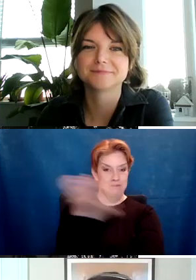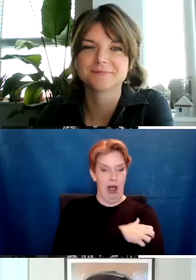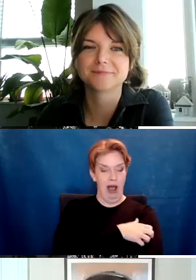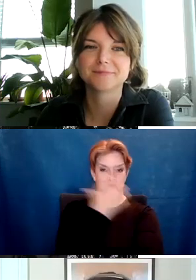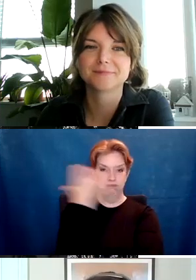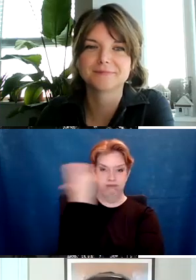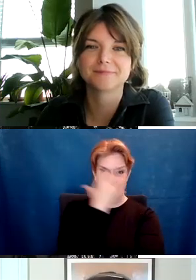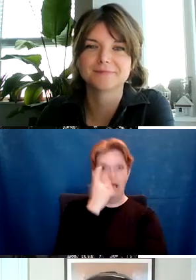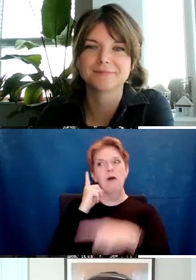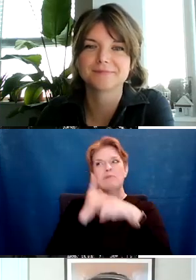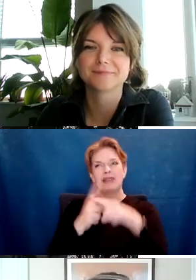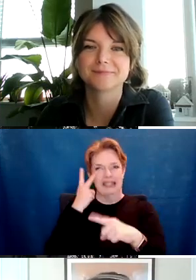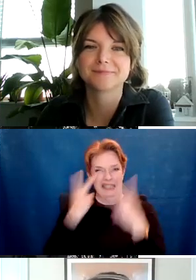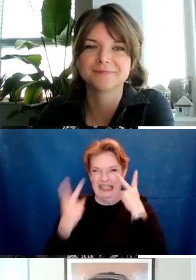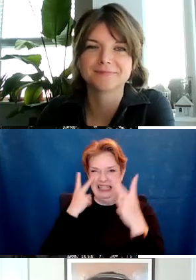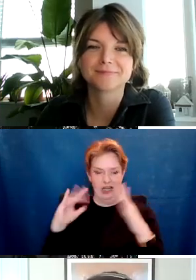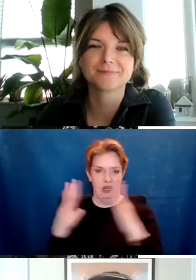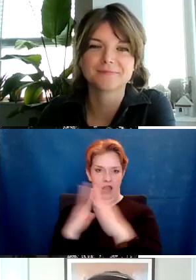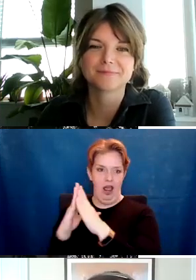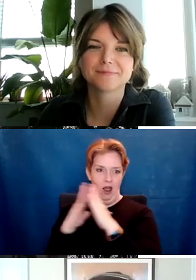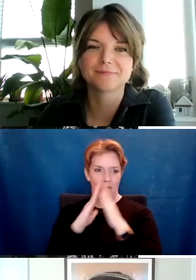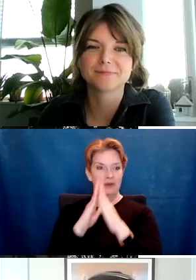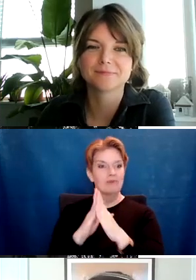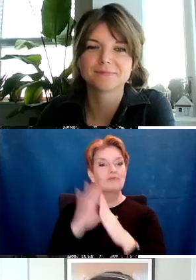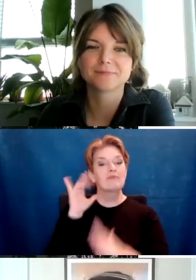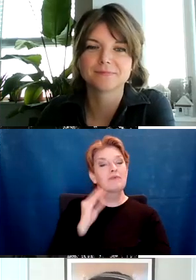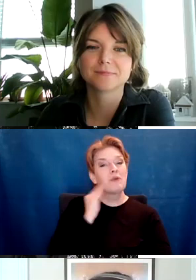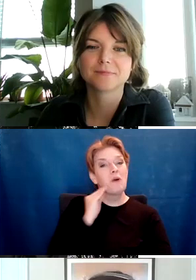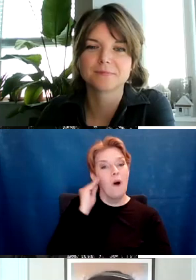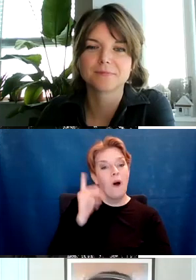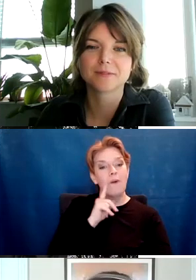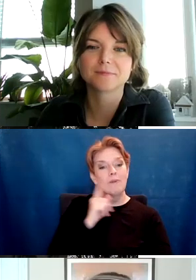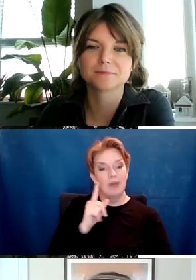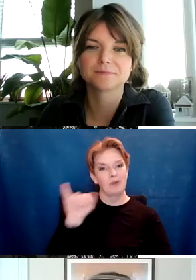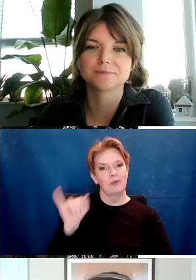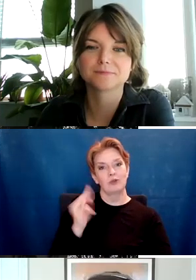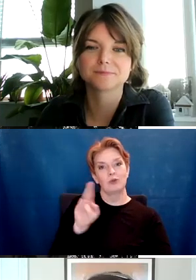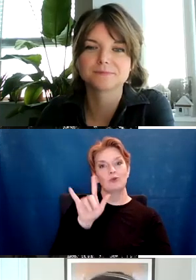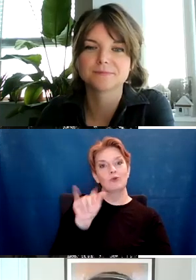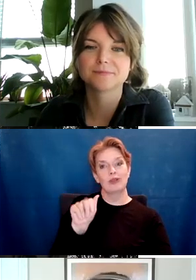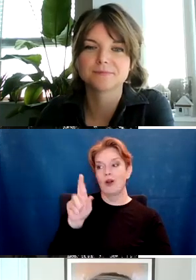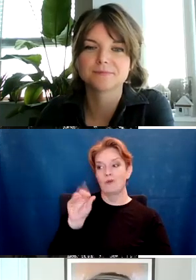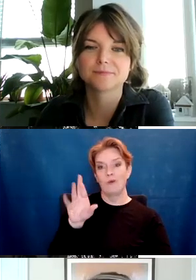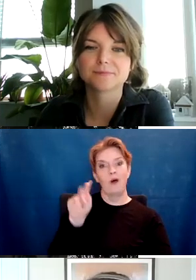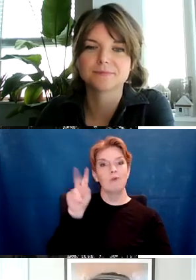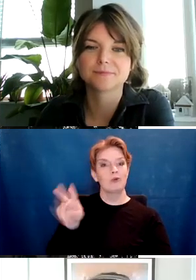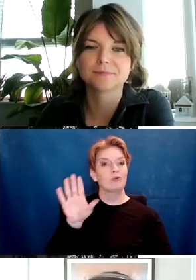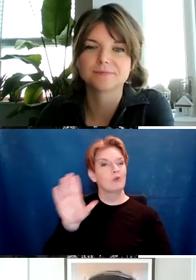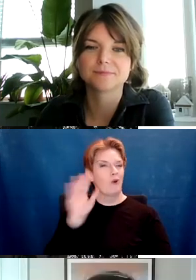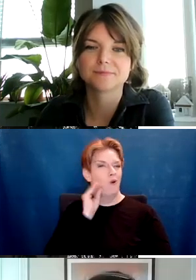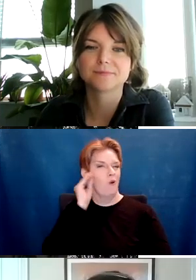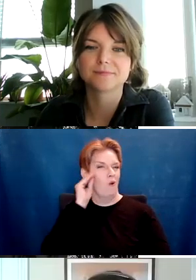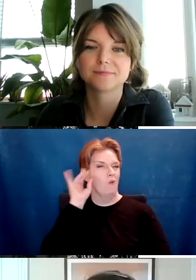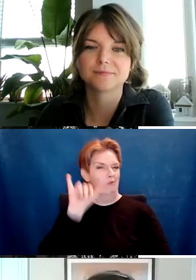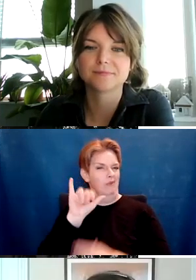Today, you can actually stay in the impressive house that served as the home of the central character, Julia Roberts, visit the church where she got